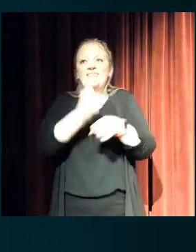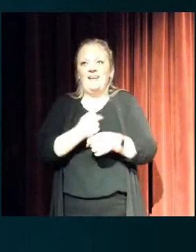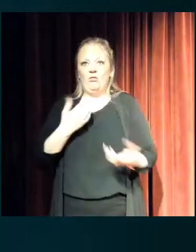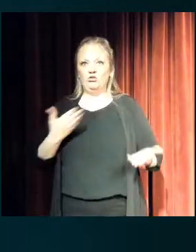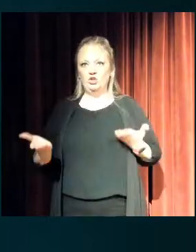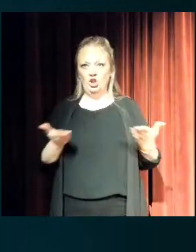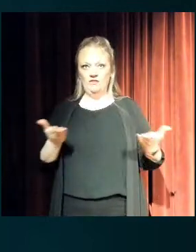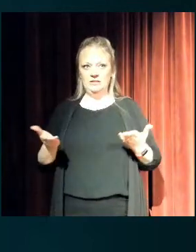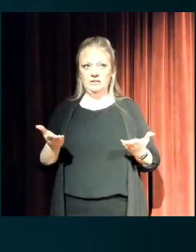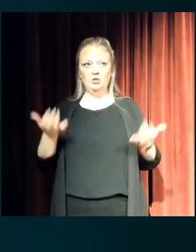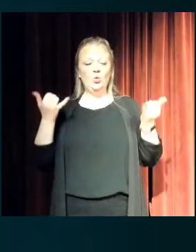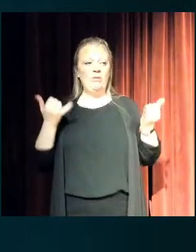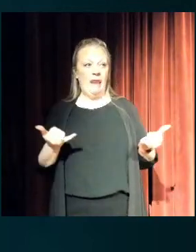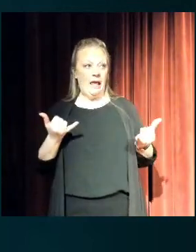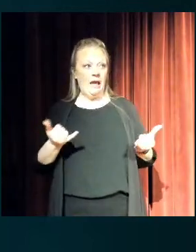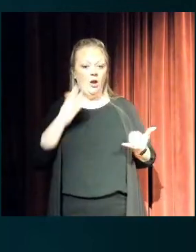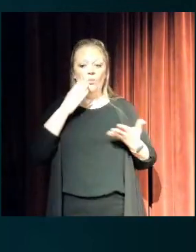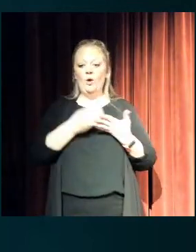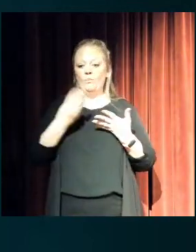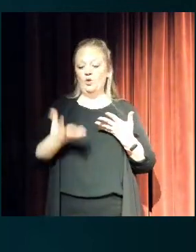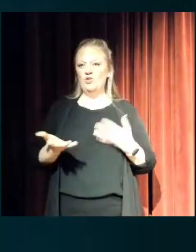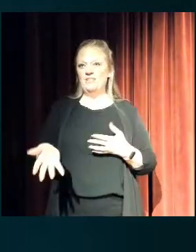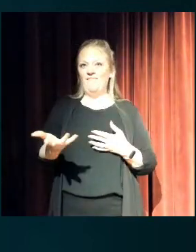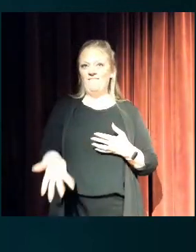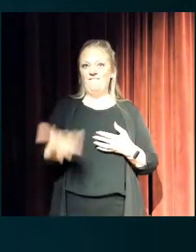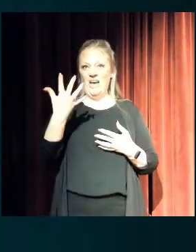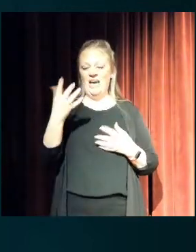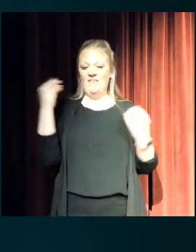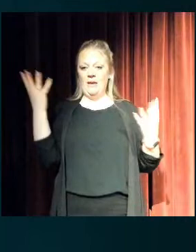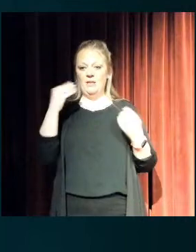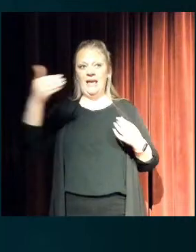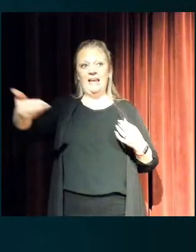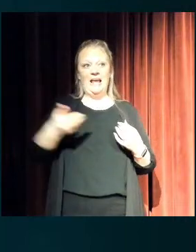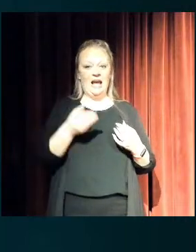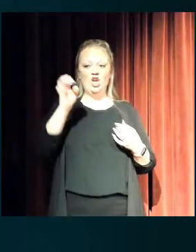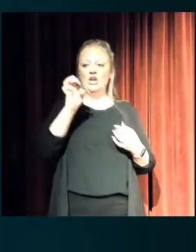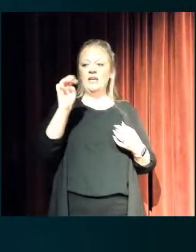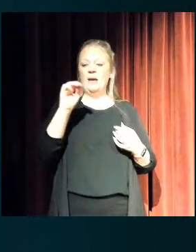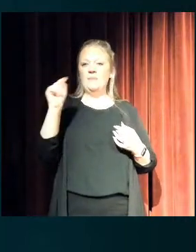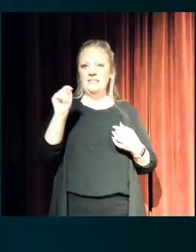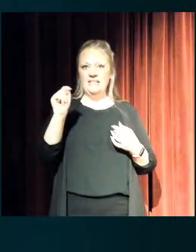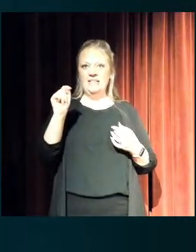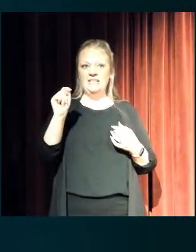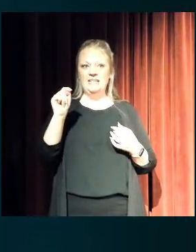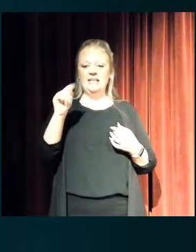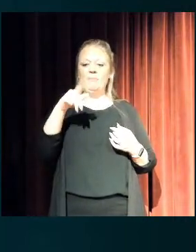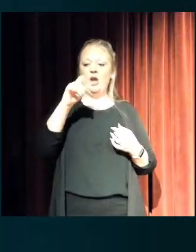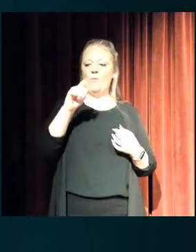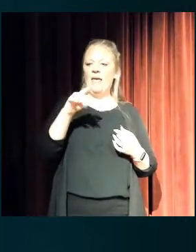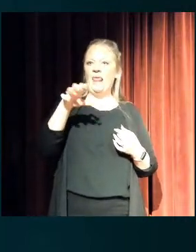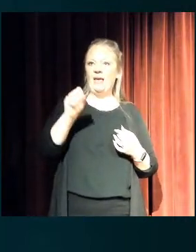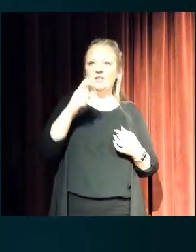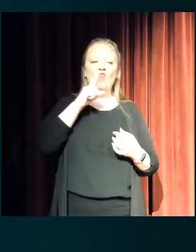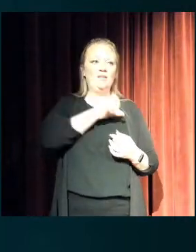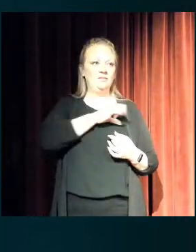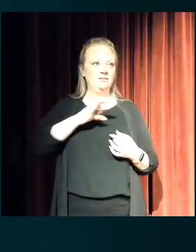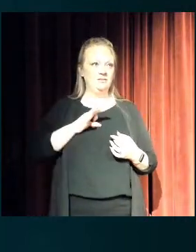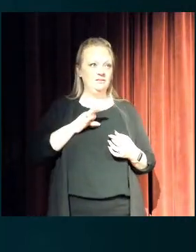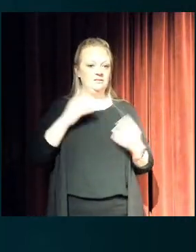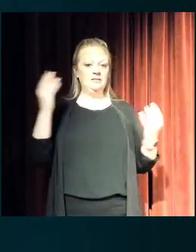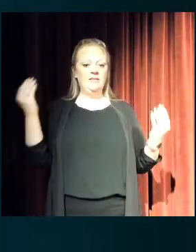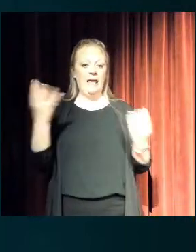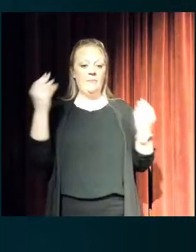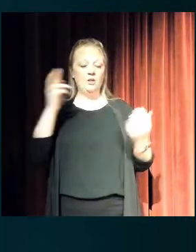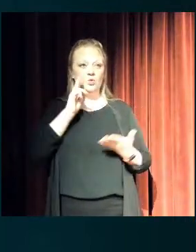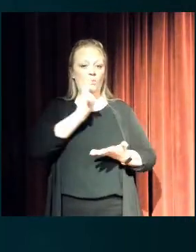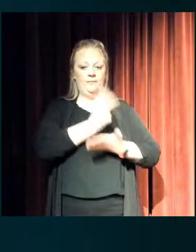service. Now, it will purchase 5 ambulances and hire paramedics and EMTs to staff them. The ambulances will be